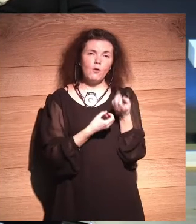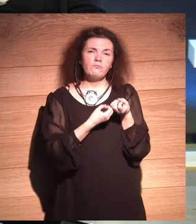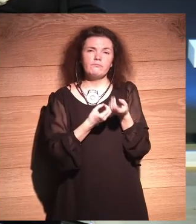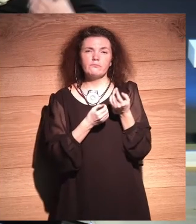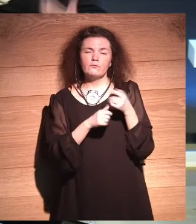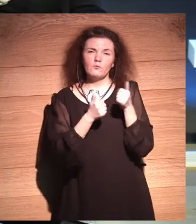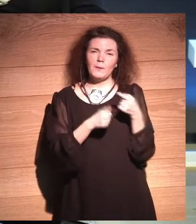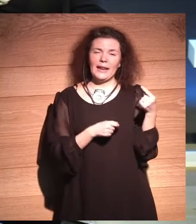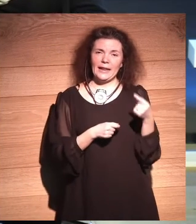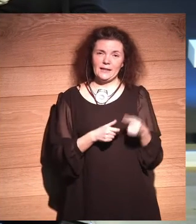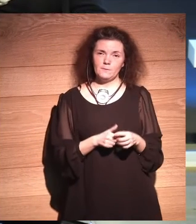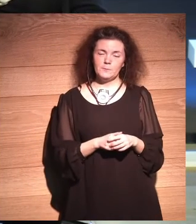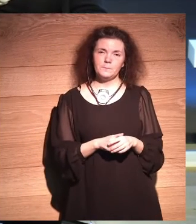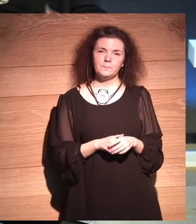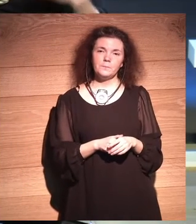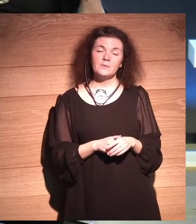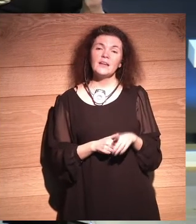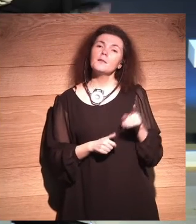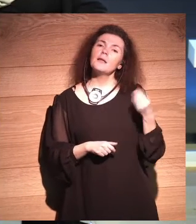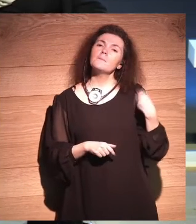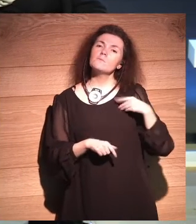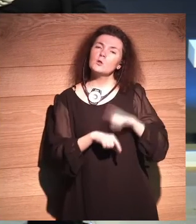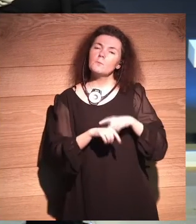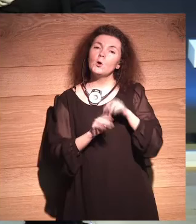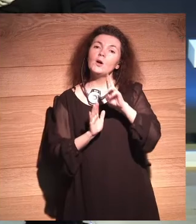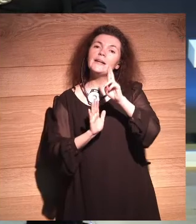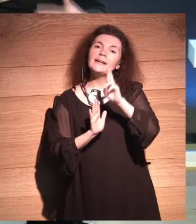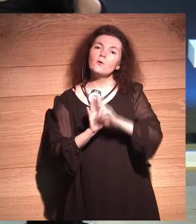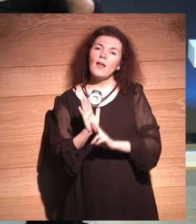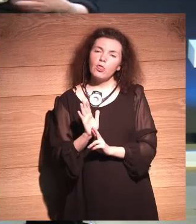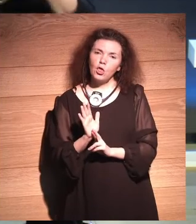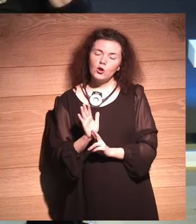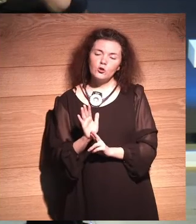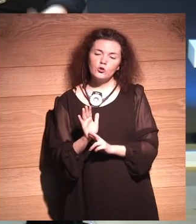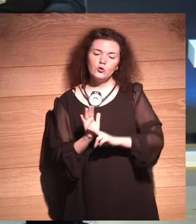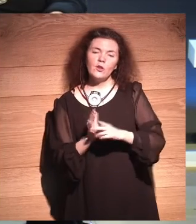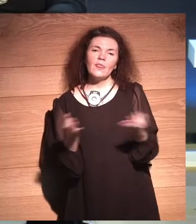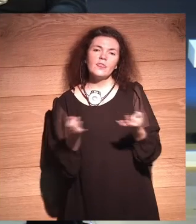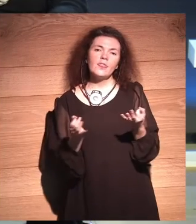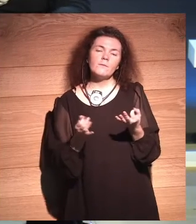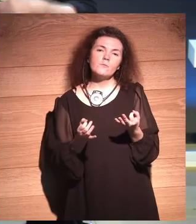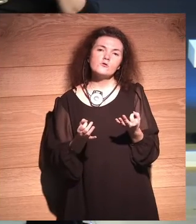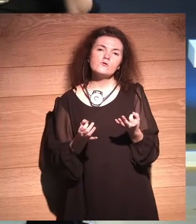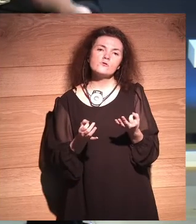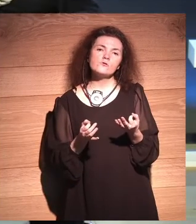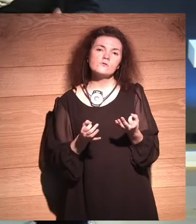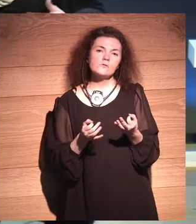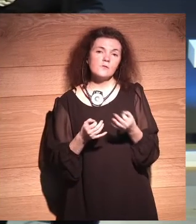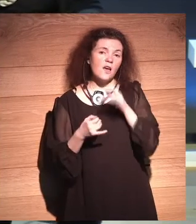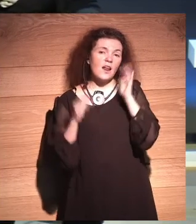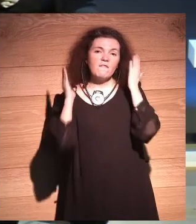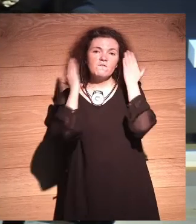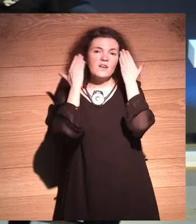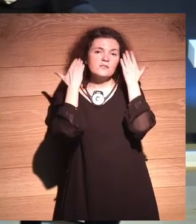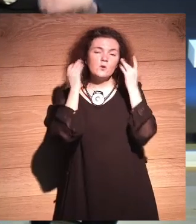of technology, but also, frankly, regulation, where we're just going to have to step in and say that if Facebook is now the public sphere and this is where most